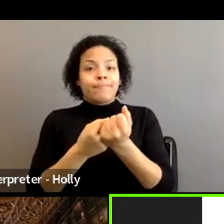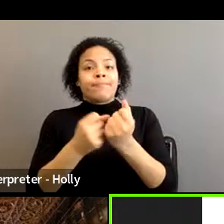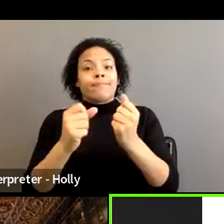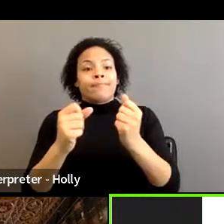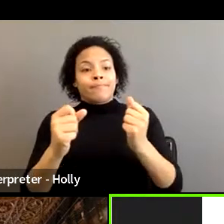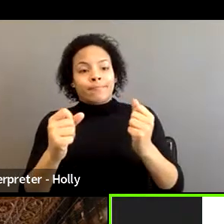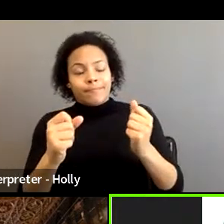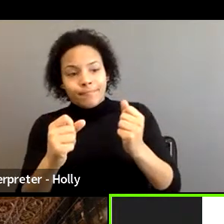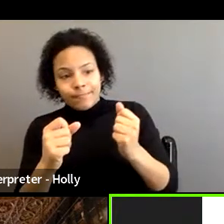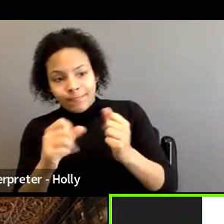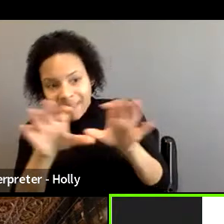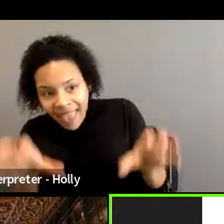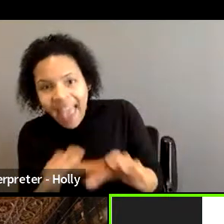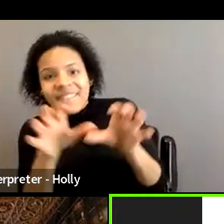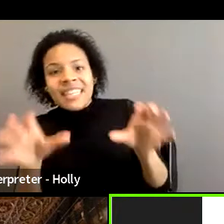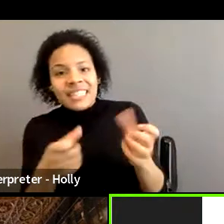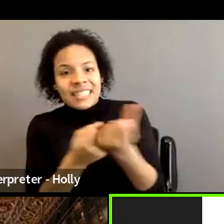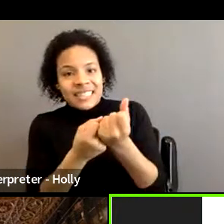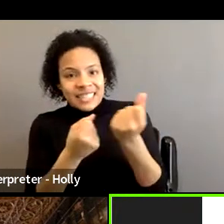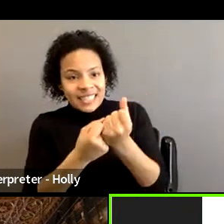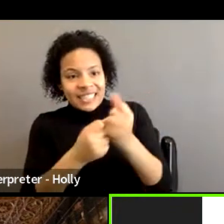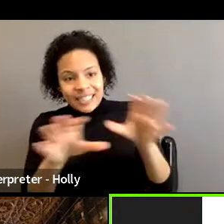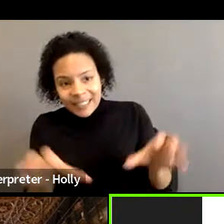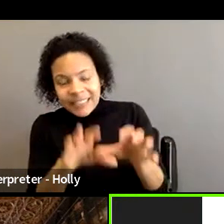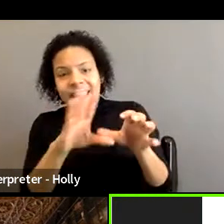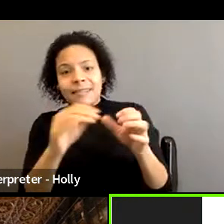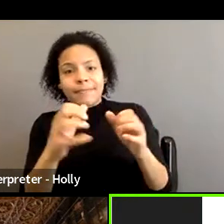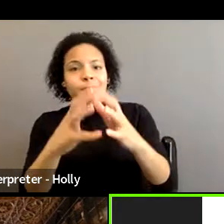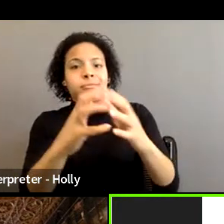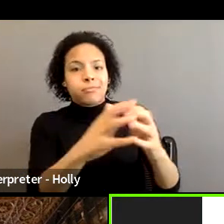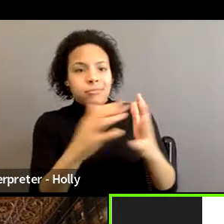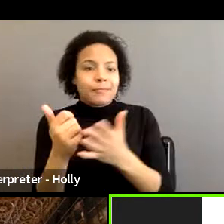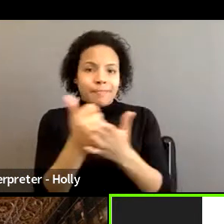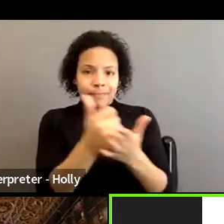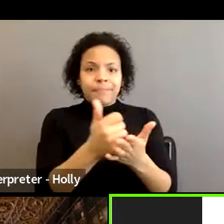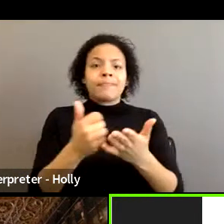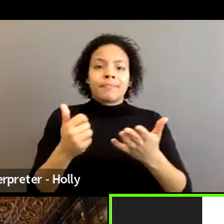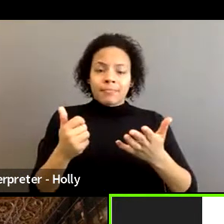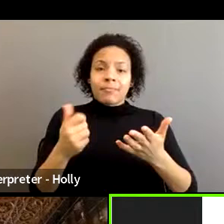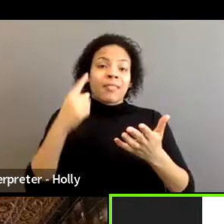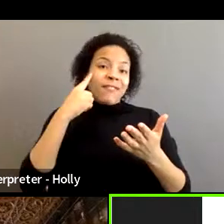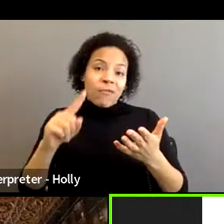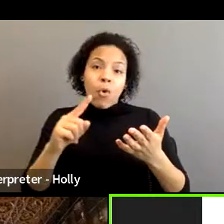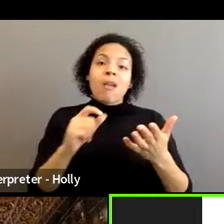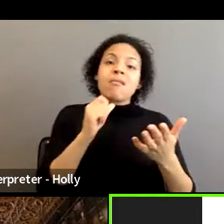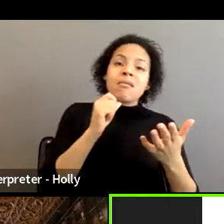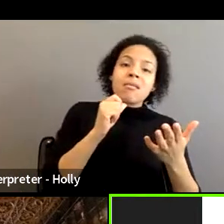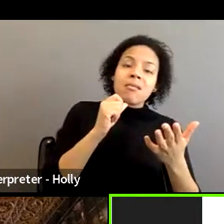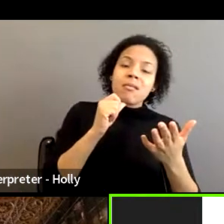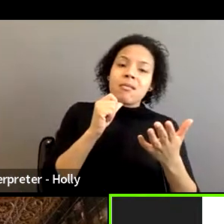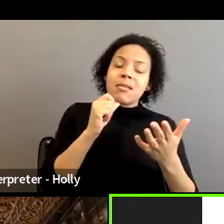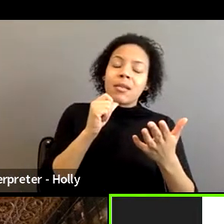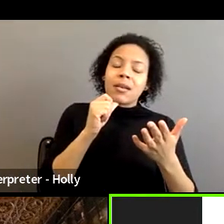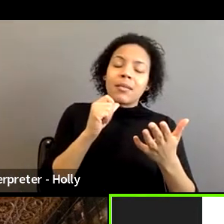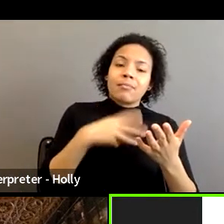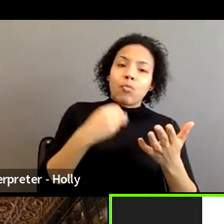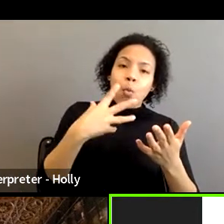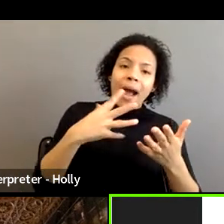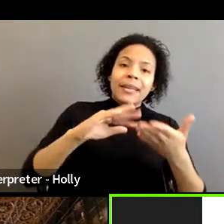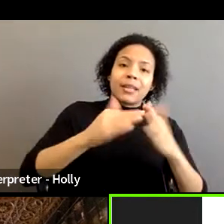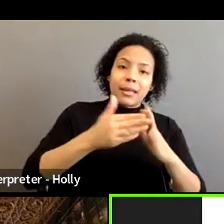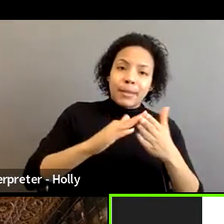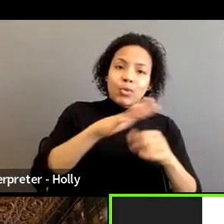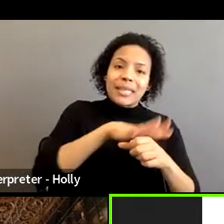sense of advocacy. Even within the non-Black community, it really stirs up a lot of movement within